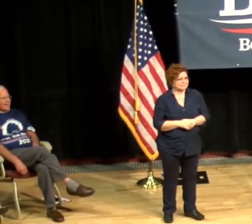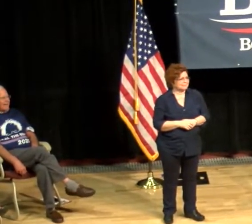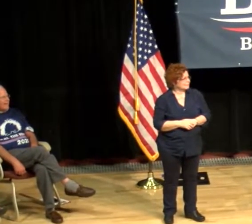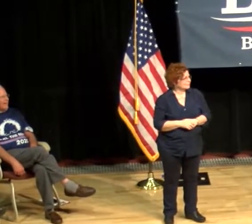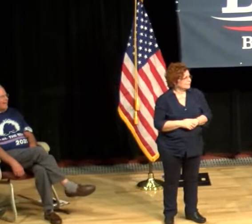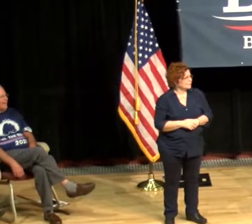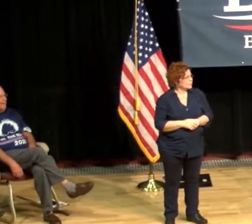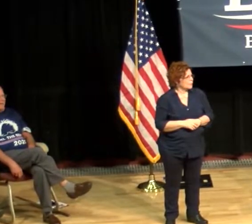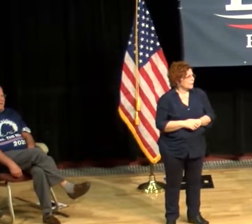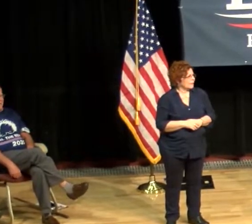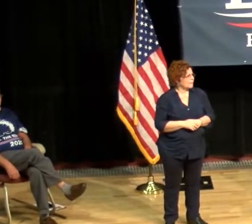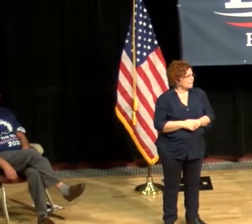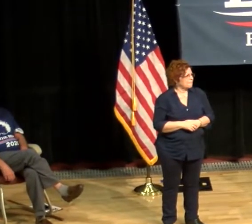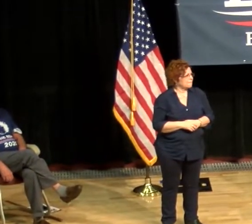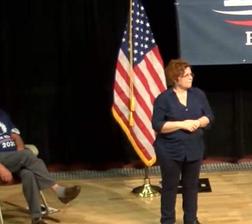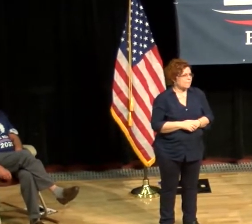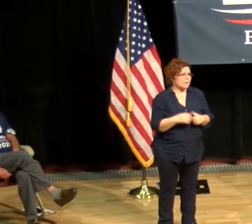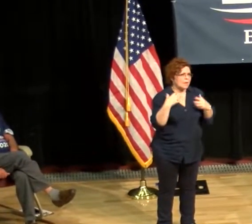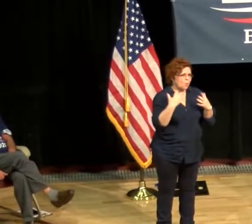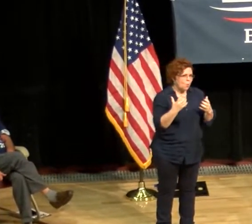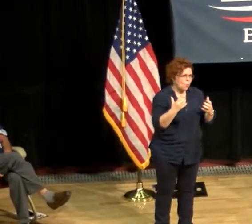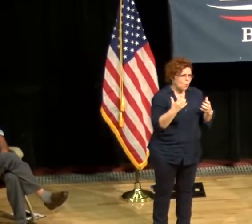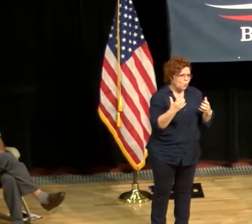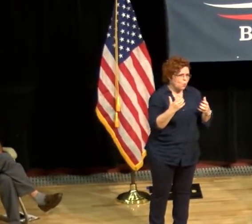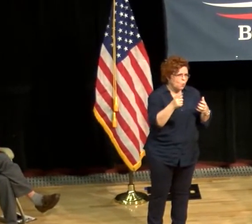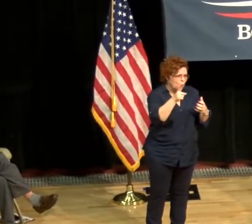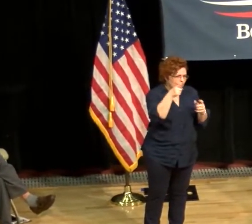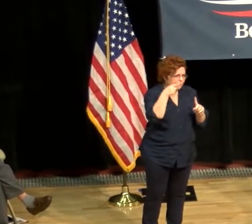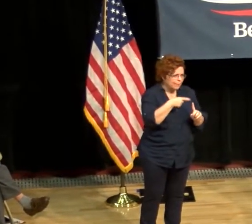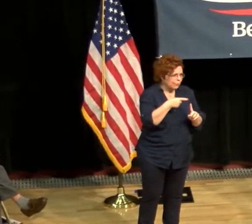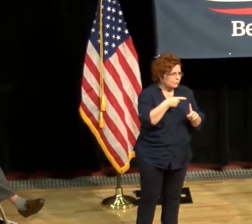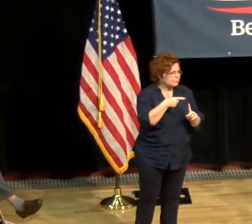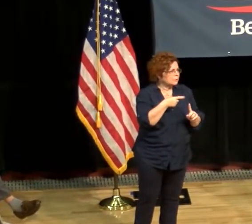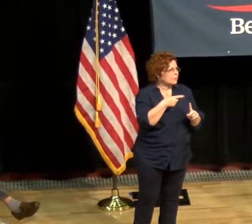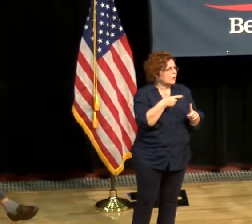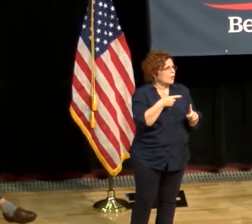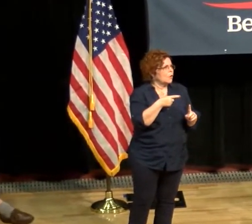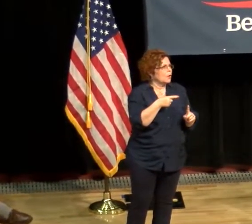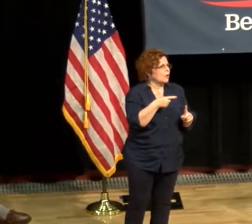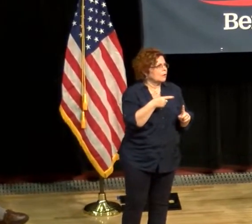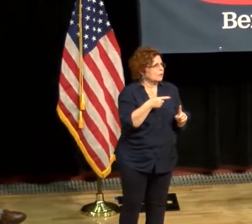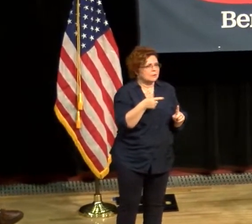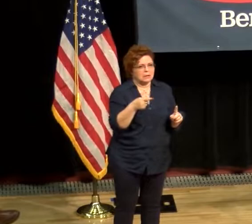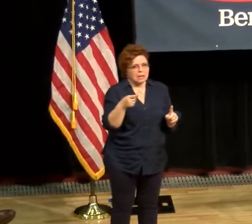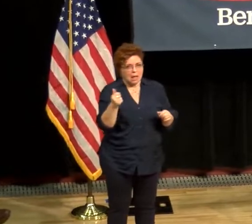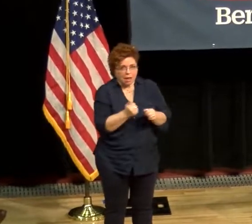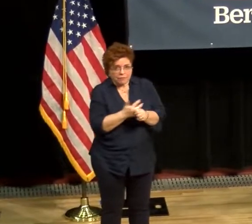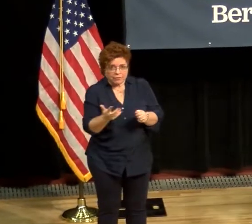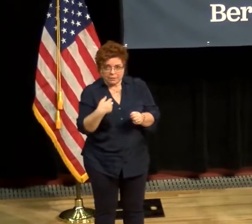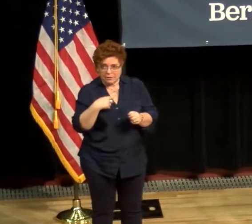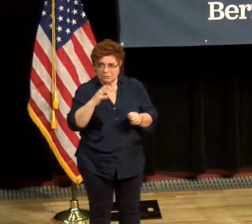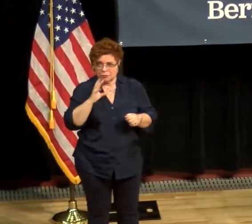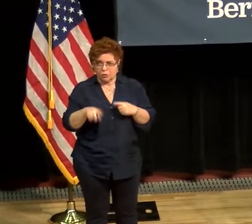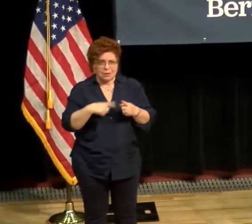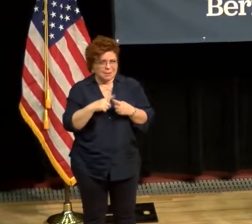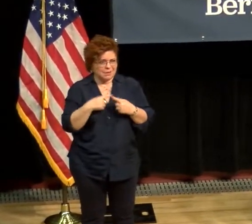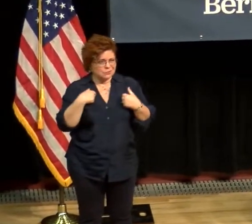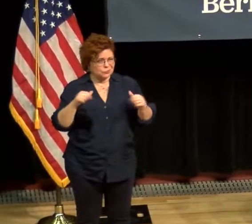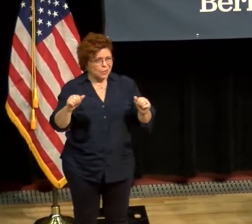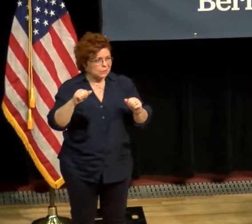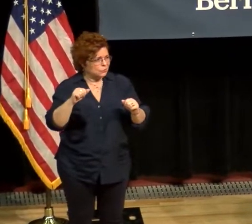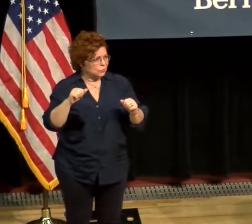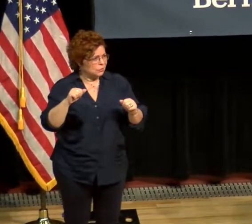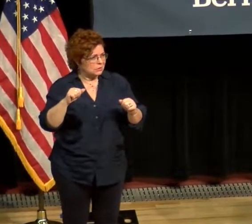But I want to just one. No. I want to get to one point. All right. Before you answer. I mean, everything that I'm talking about is trying to